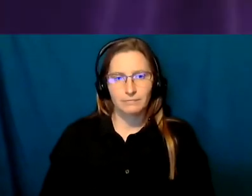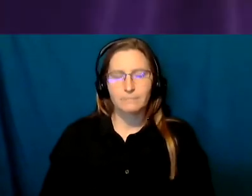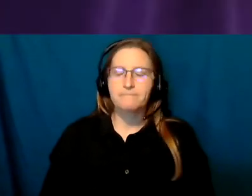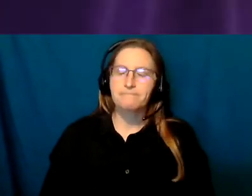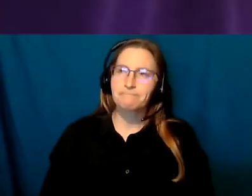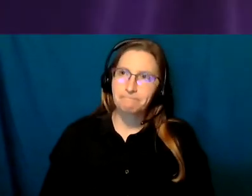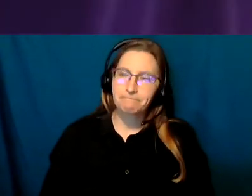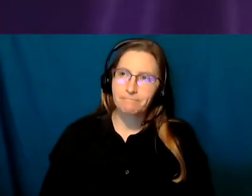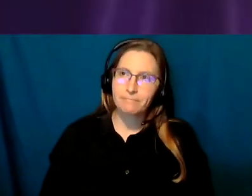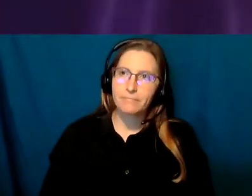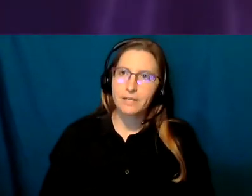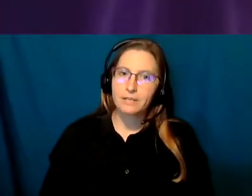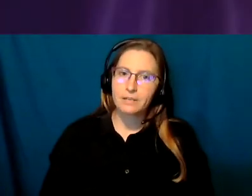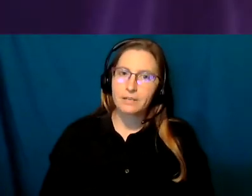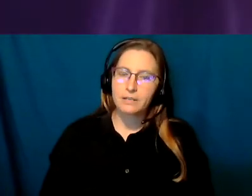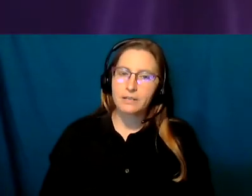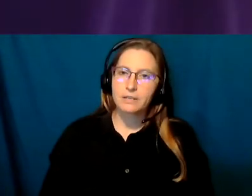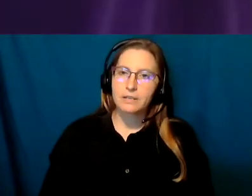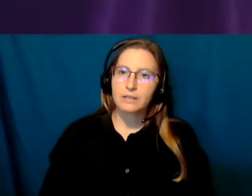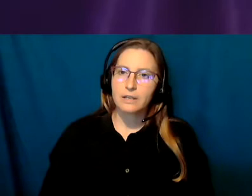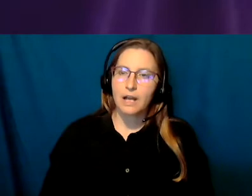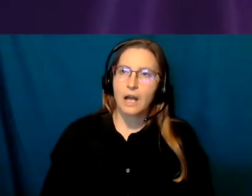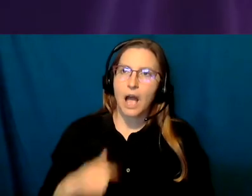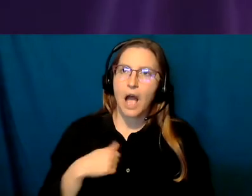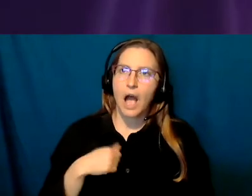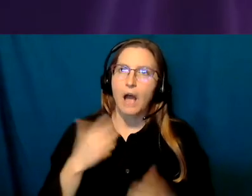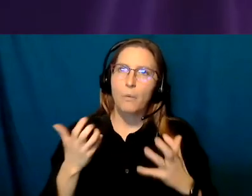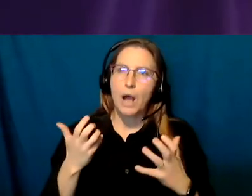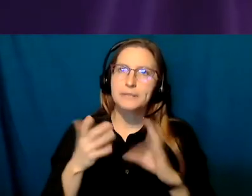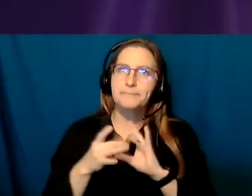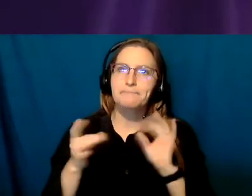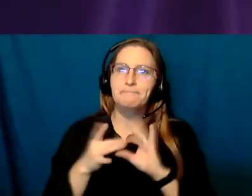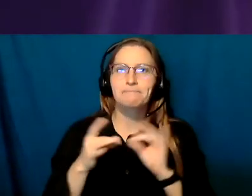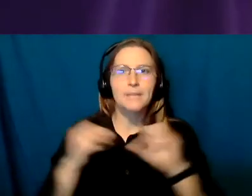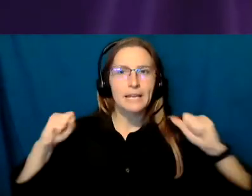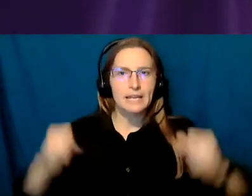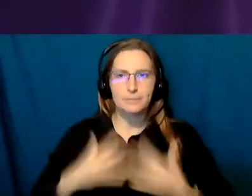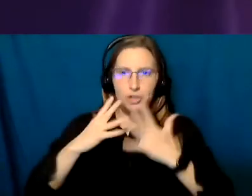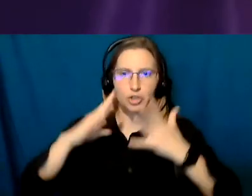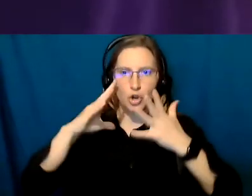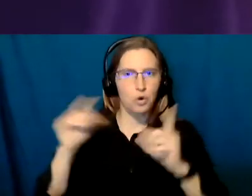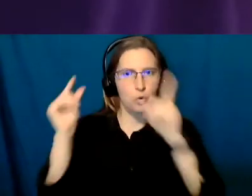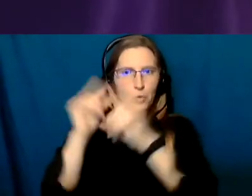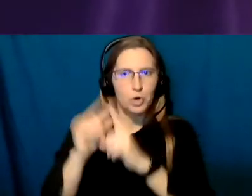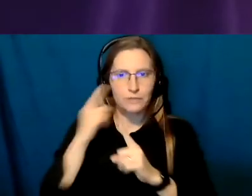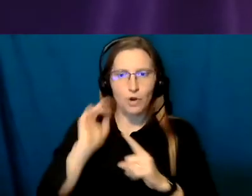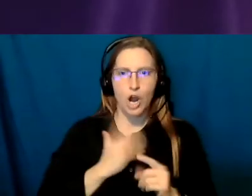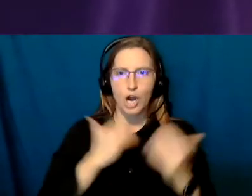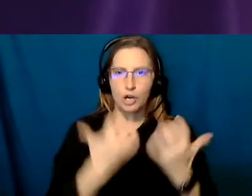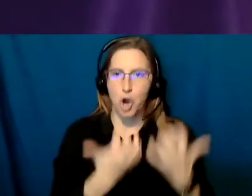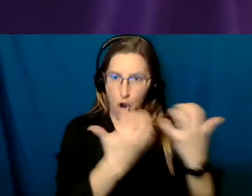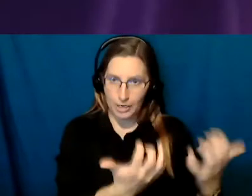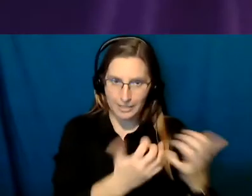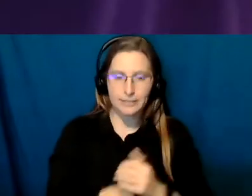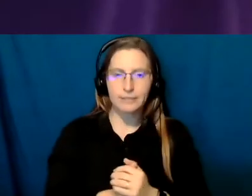So if I'm looking for some words of inspiration to the audience, we're hoping that